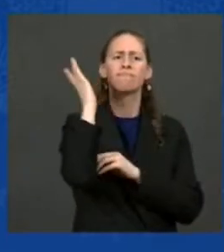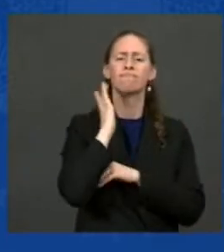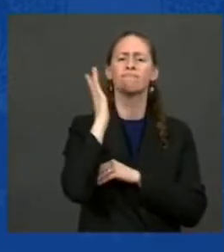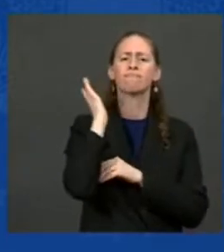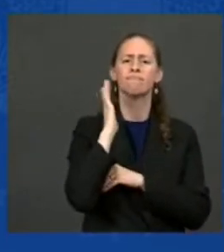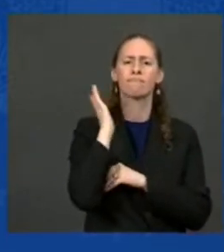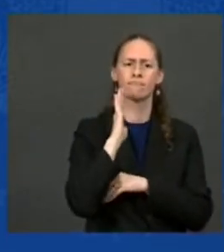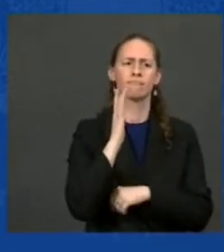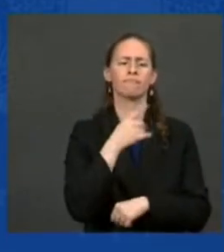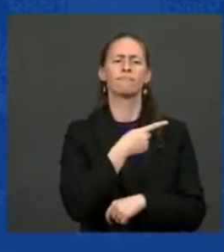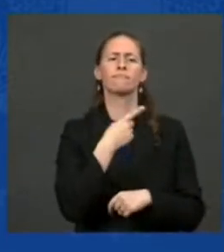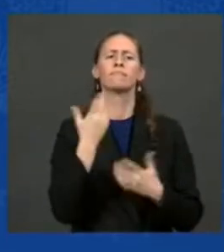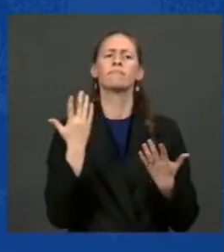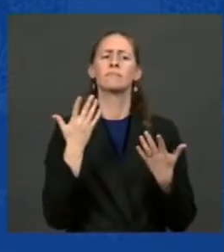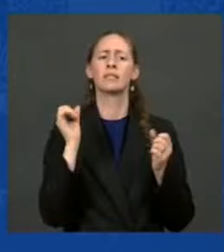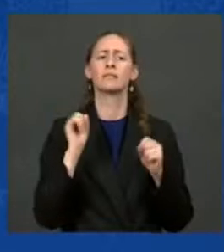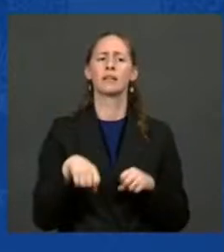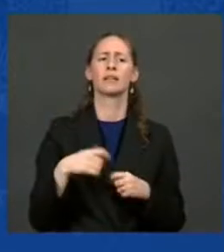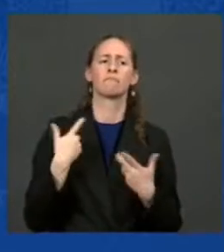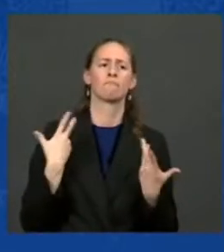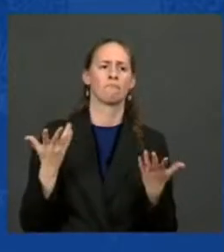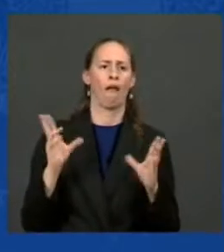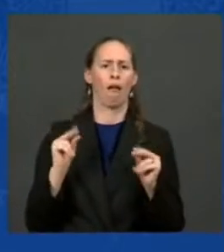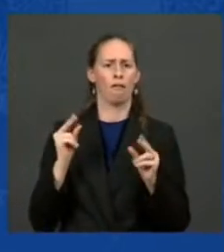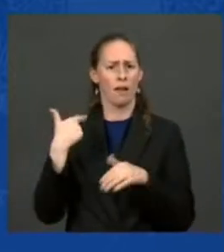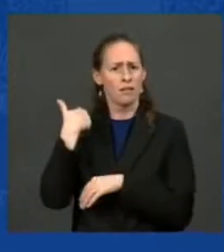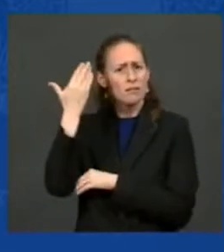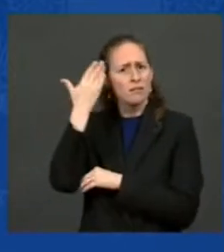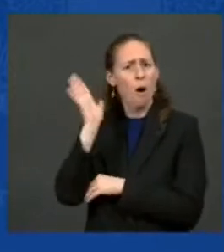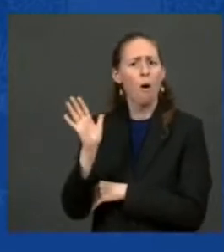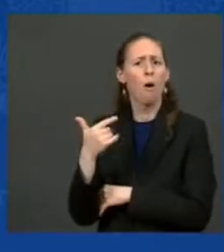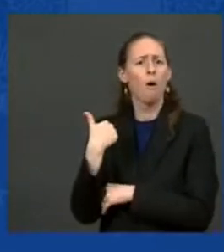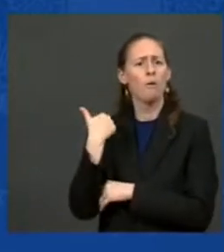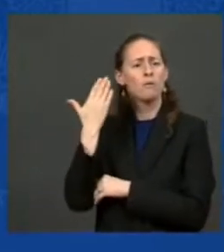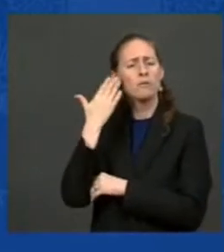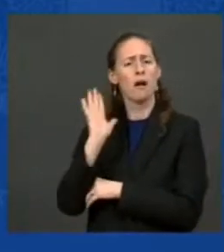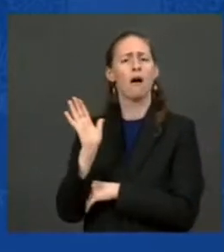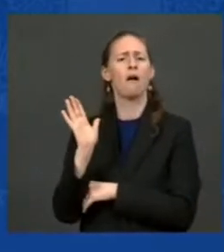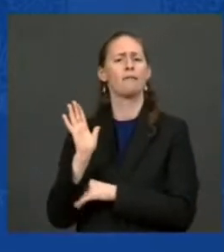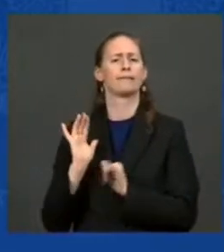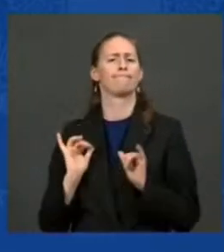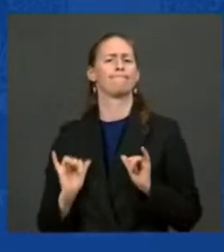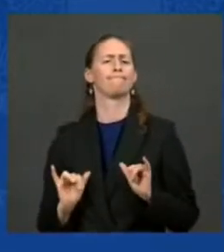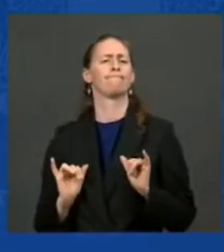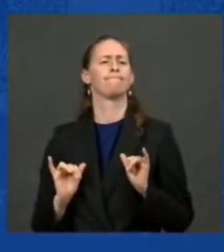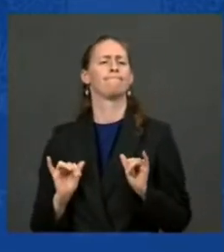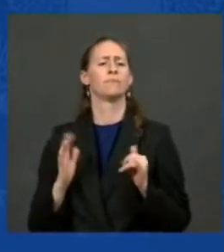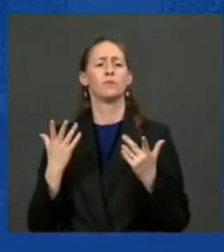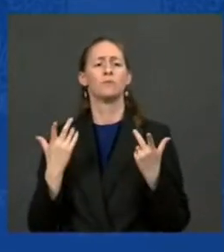feign ignorance. To deal with the past, you must face the truth.